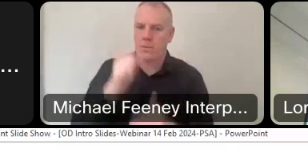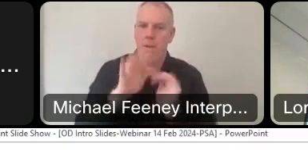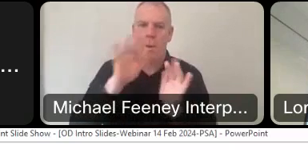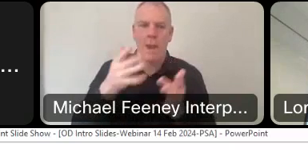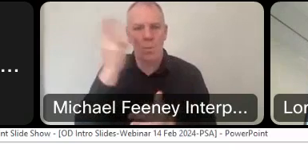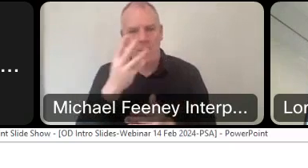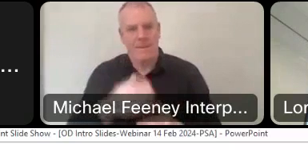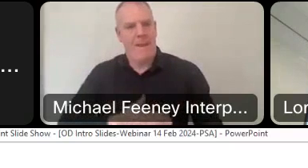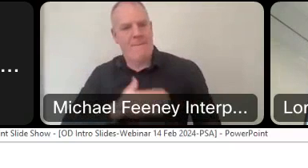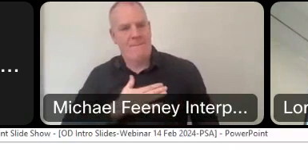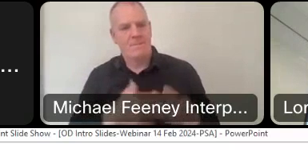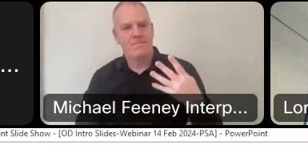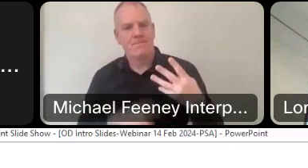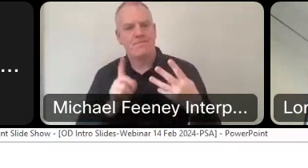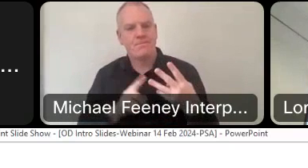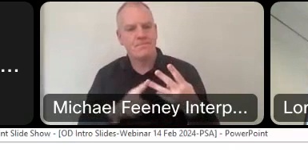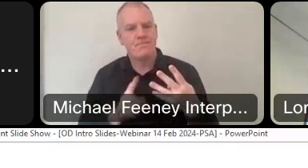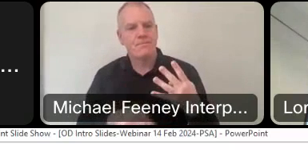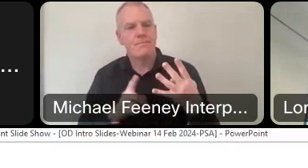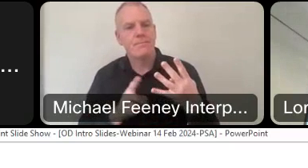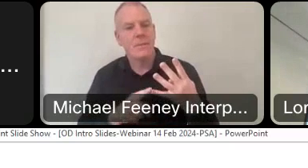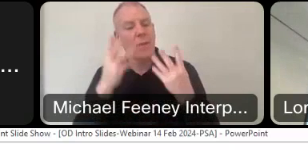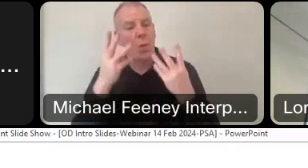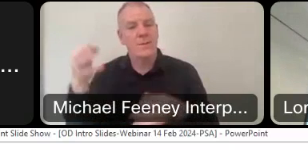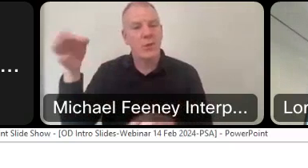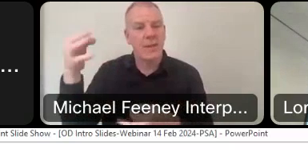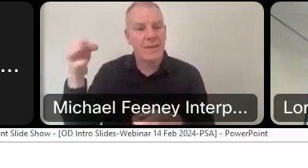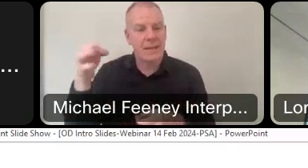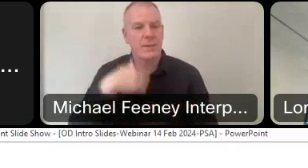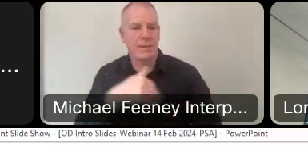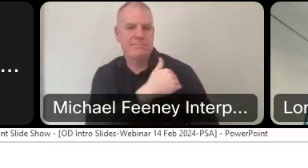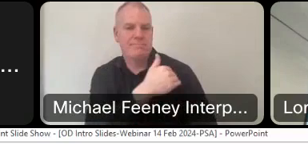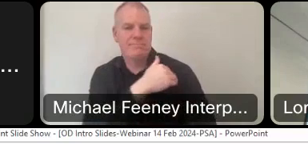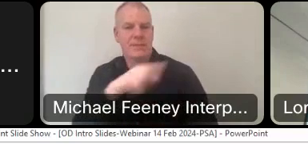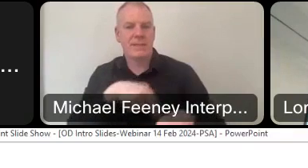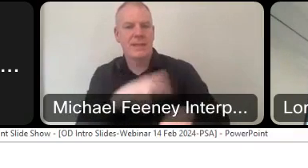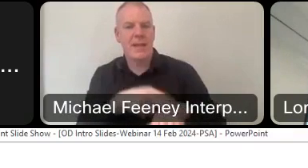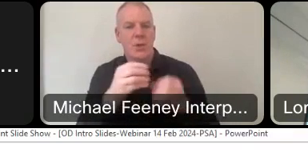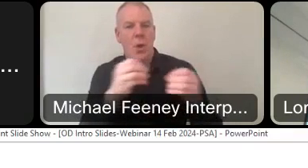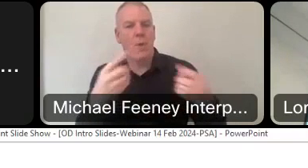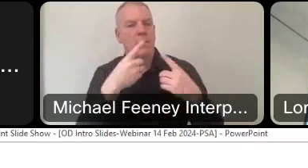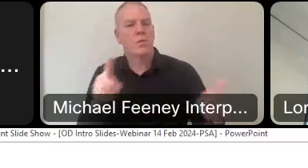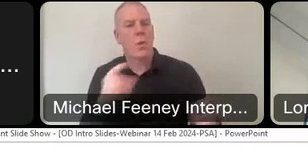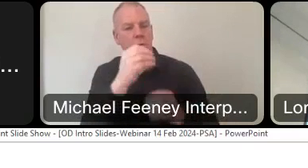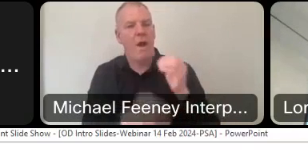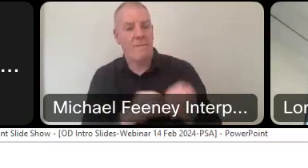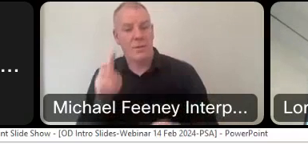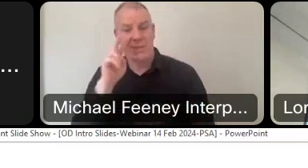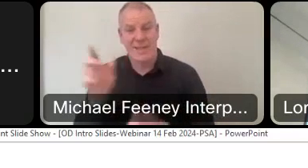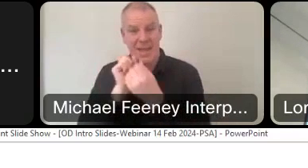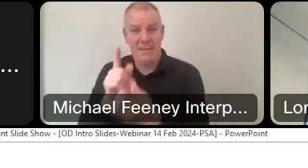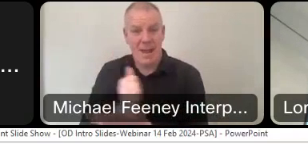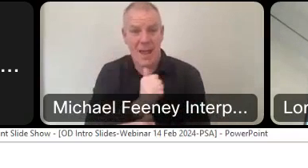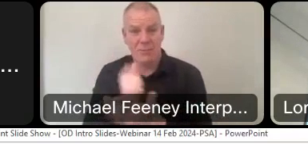online. If you want a certificate, you can contact the National Open Disclosure Office and we'll send that cert out to